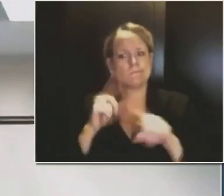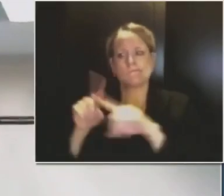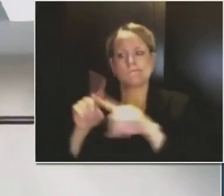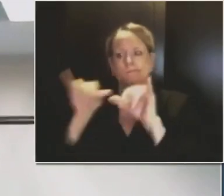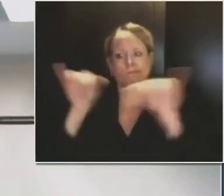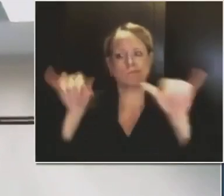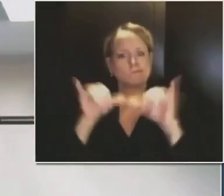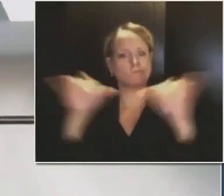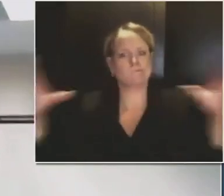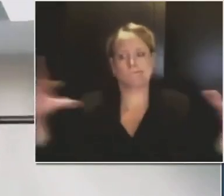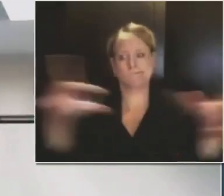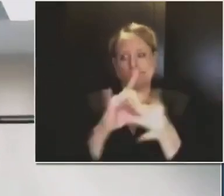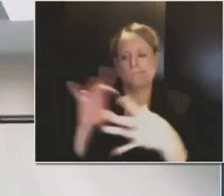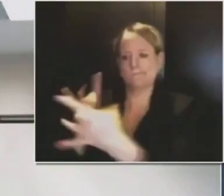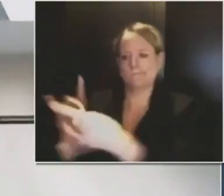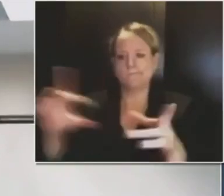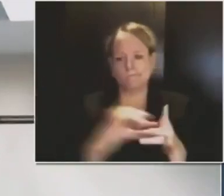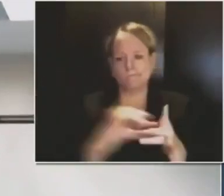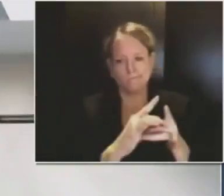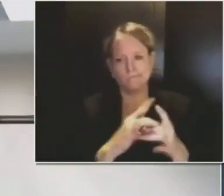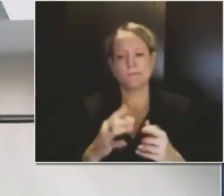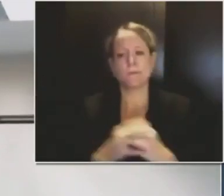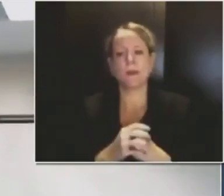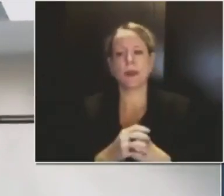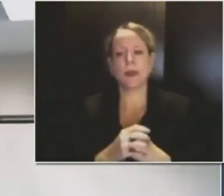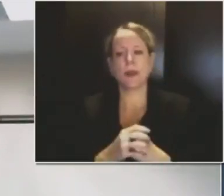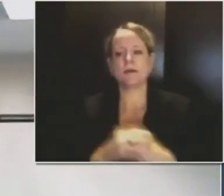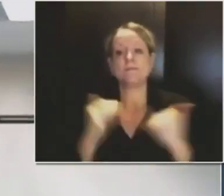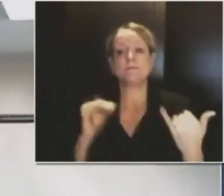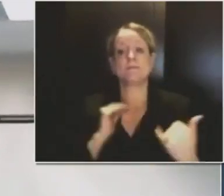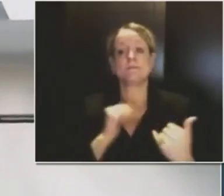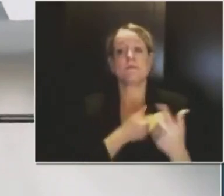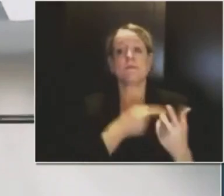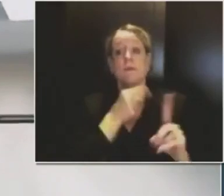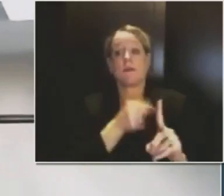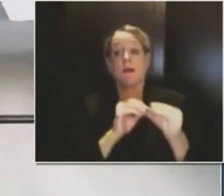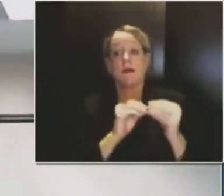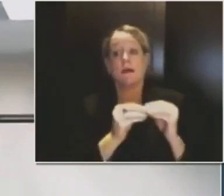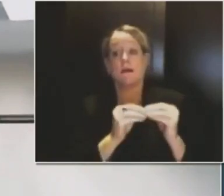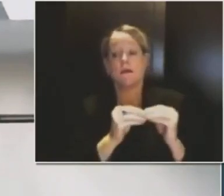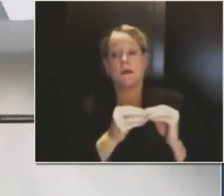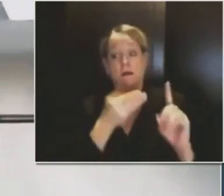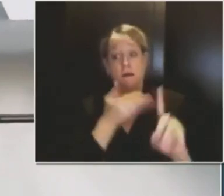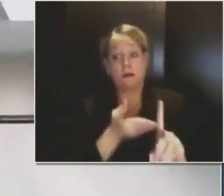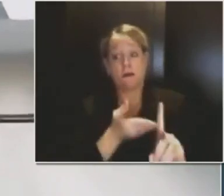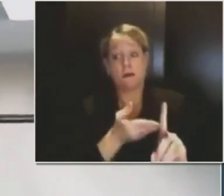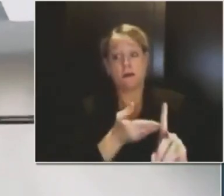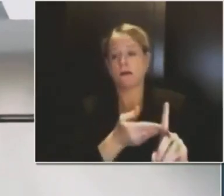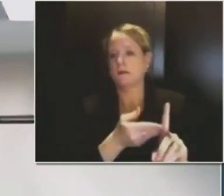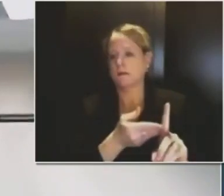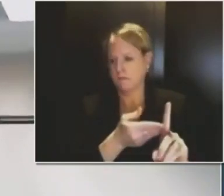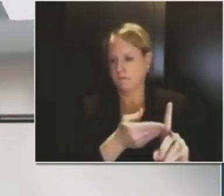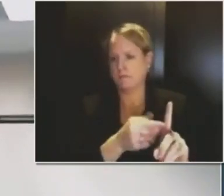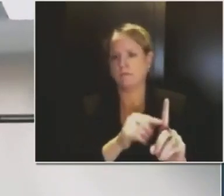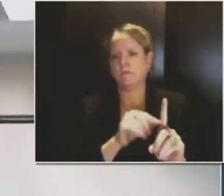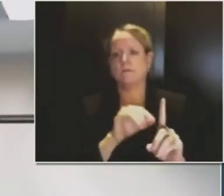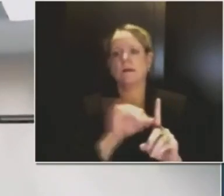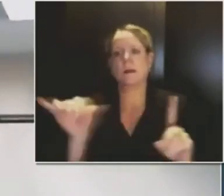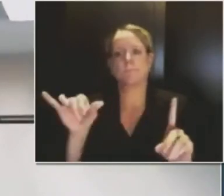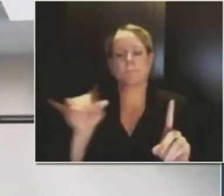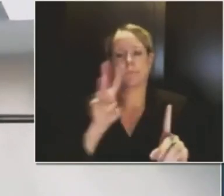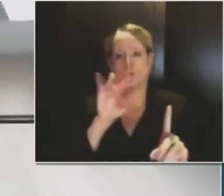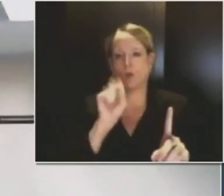And so I think you can go to those sites and find that data. I will caution you that we're pulling data. These are dynamic